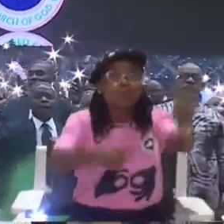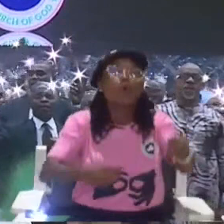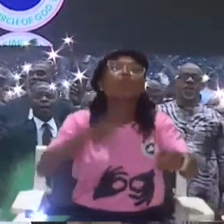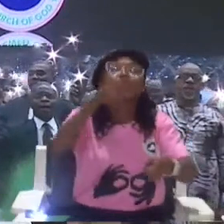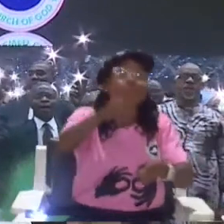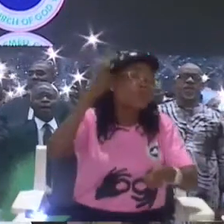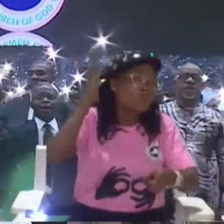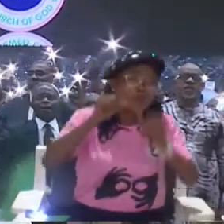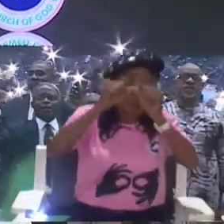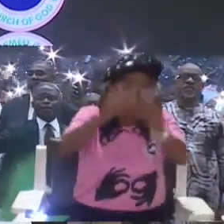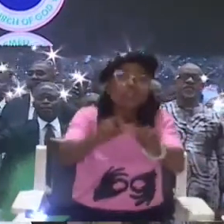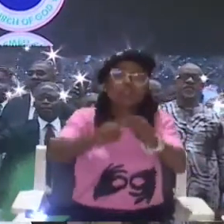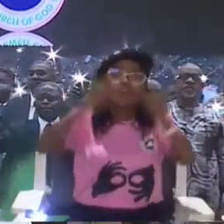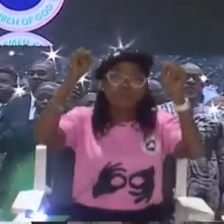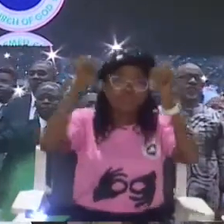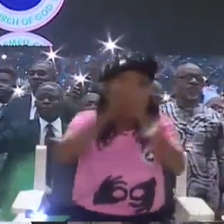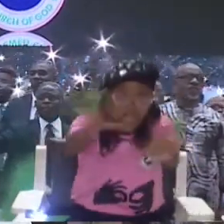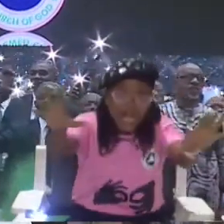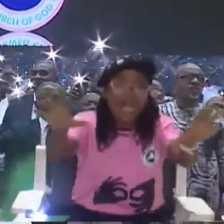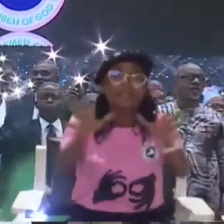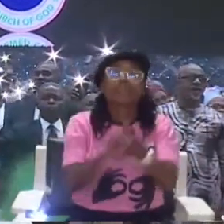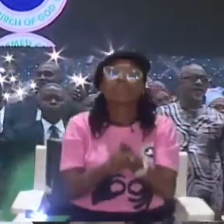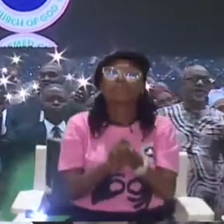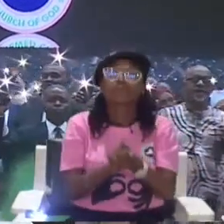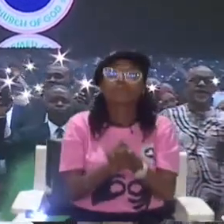Ibikibi te ba lo e o ma toni.